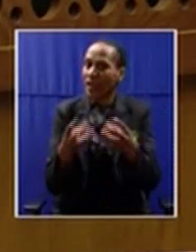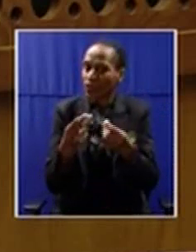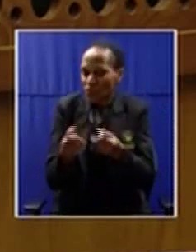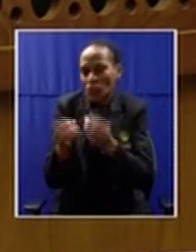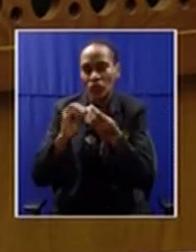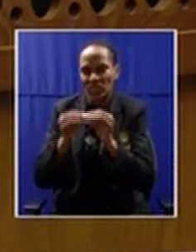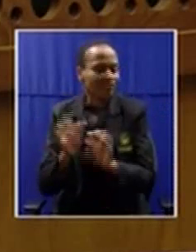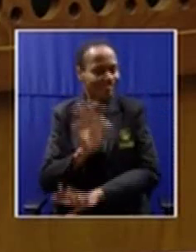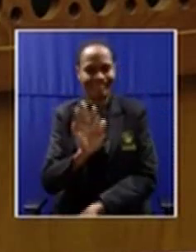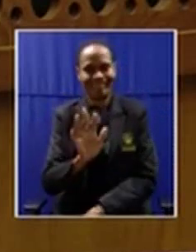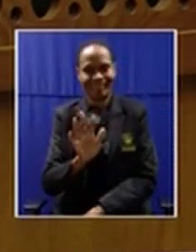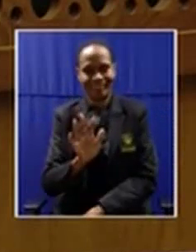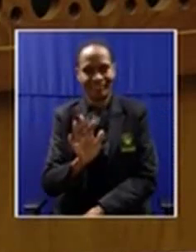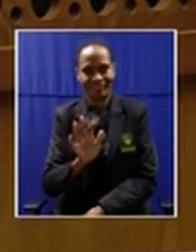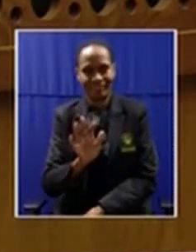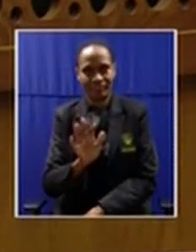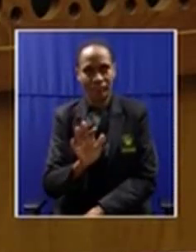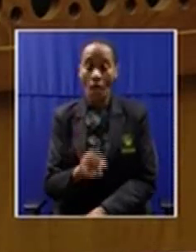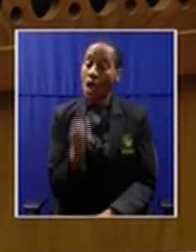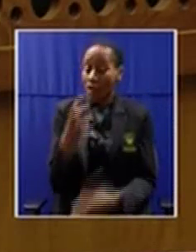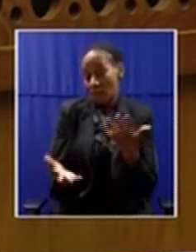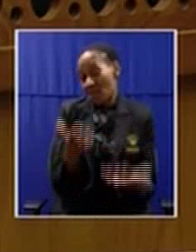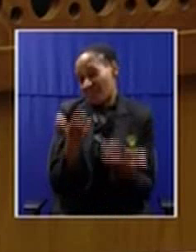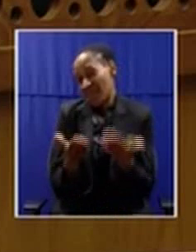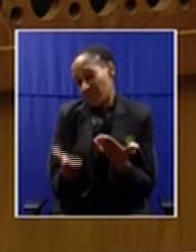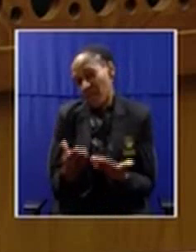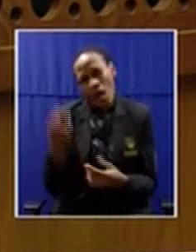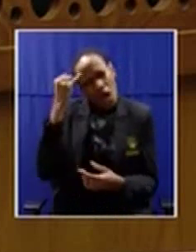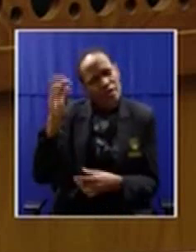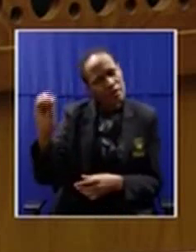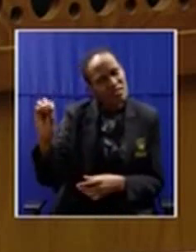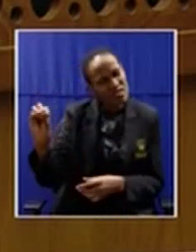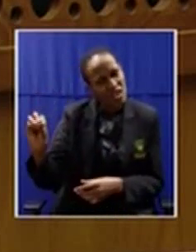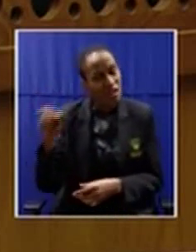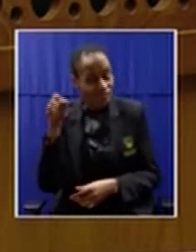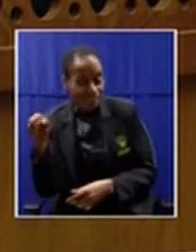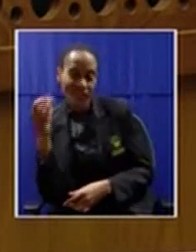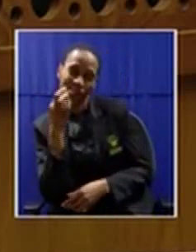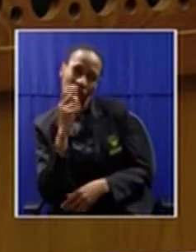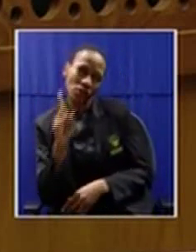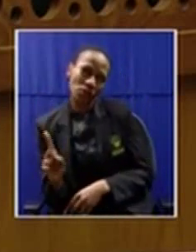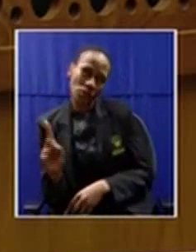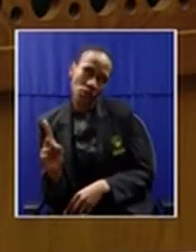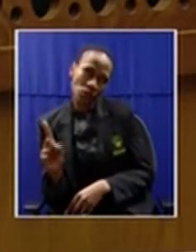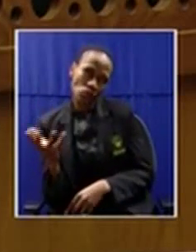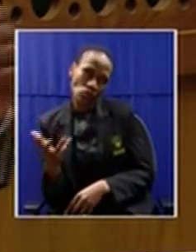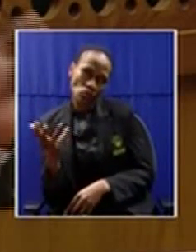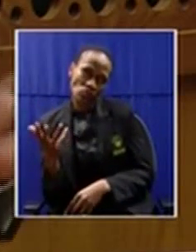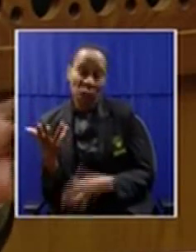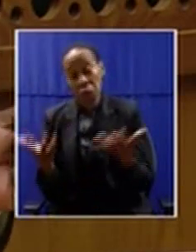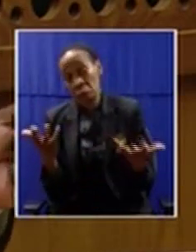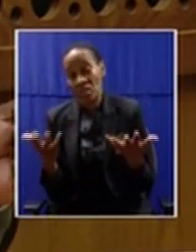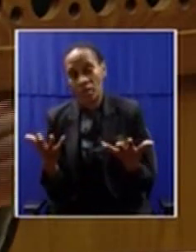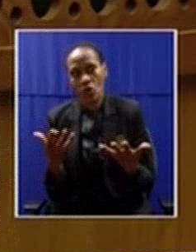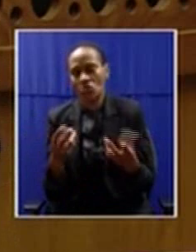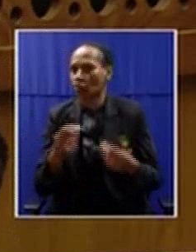fixes. And if there ever was a notion that we would, you know, have a magic